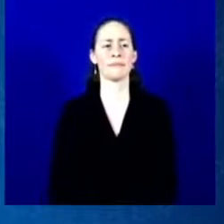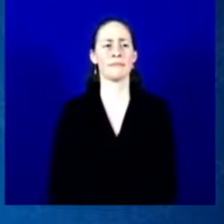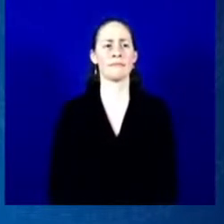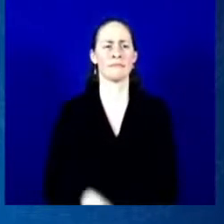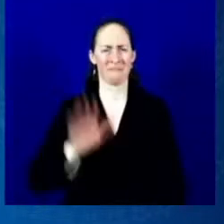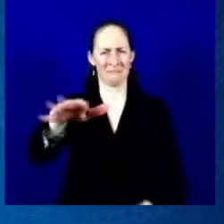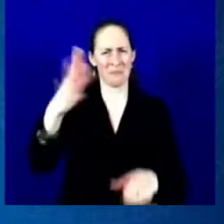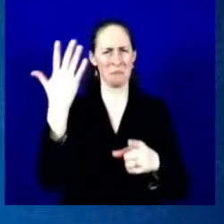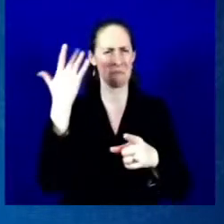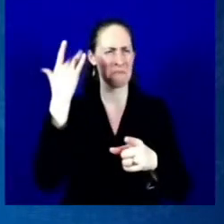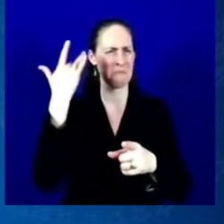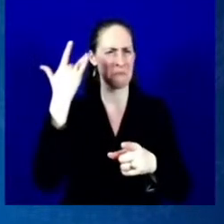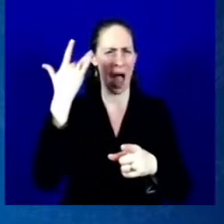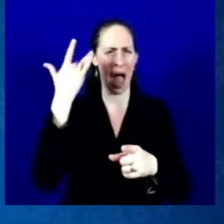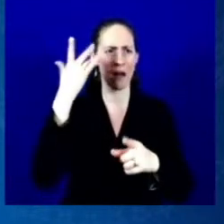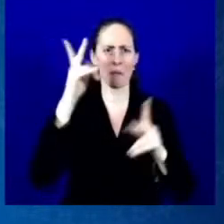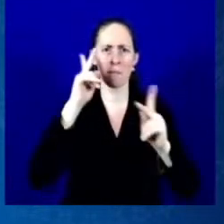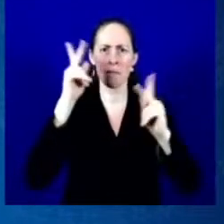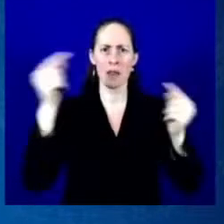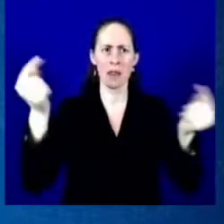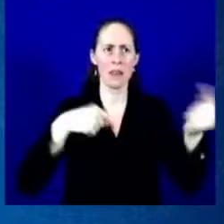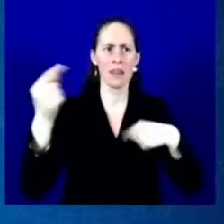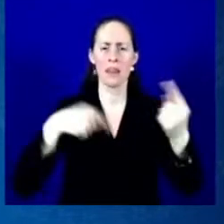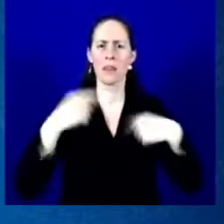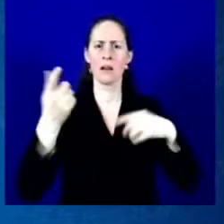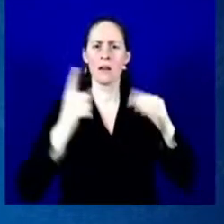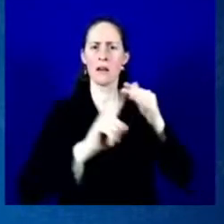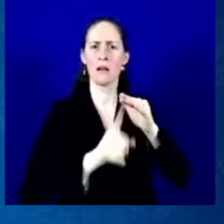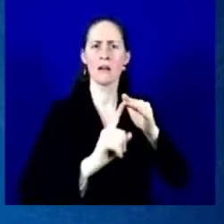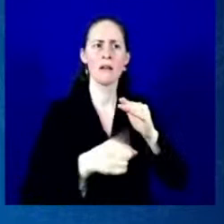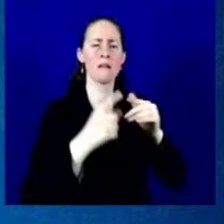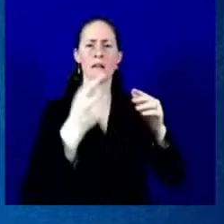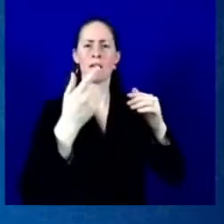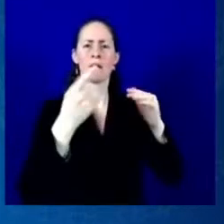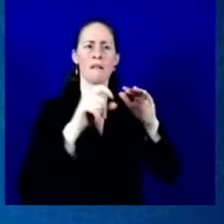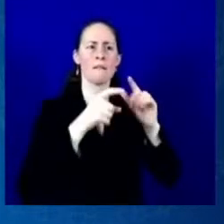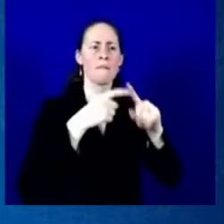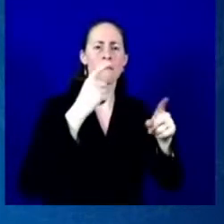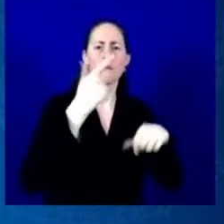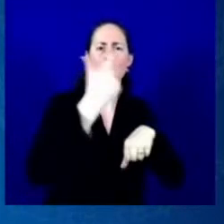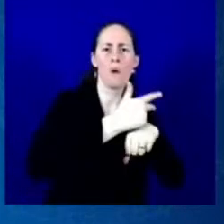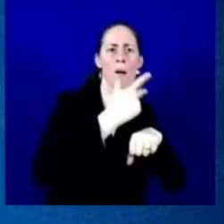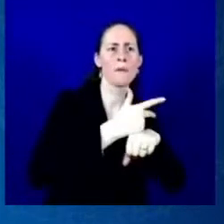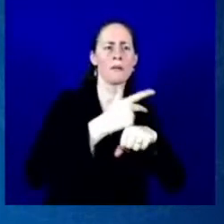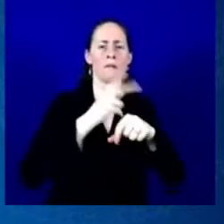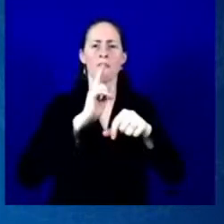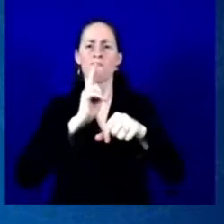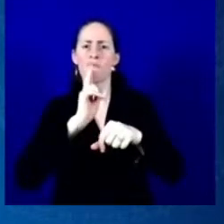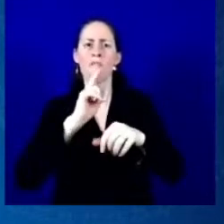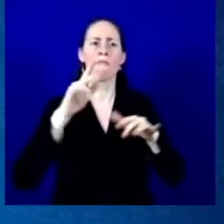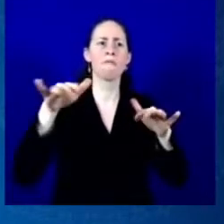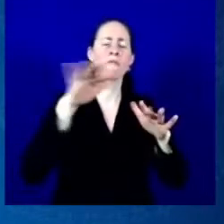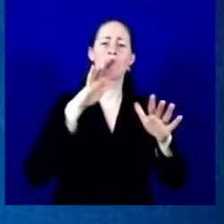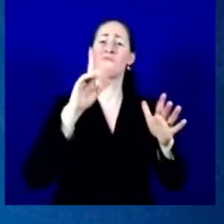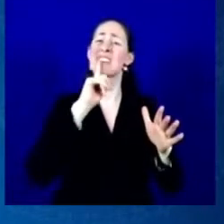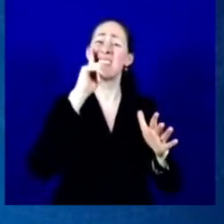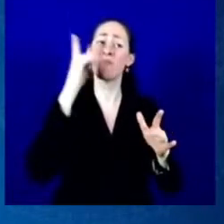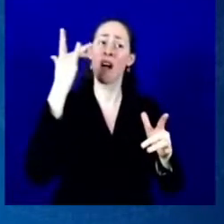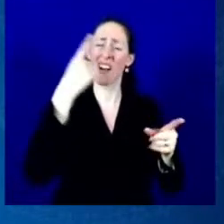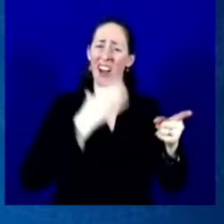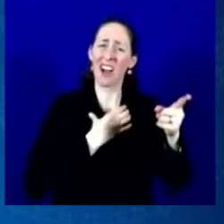Honduras, and El Salvador. The violence, the corruption, the gangs, the political instability, hunger, hurricanes, earthquakes, natural